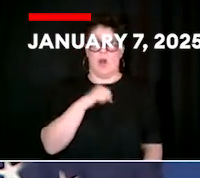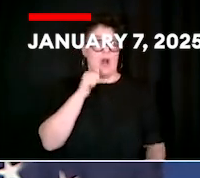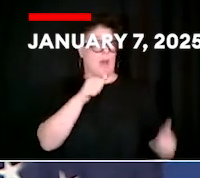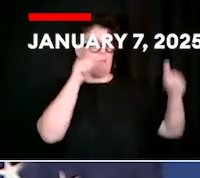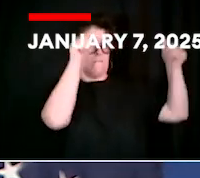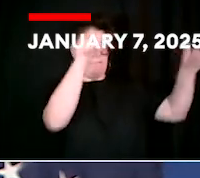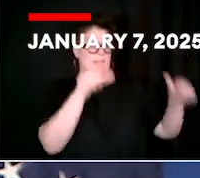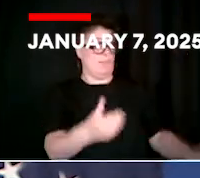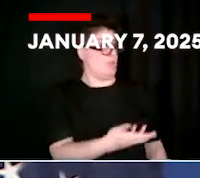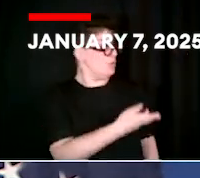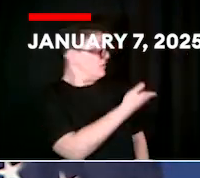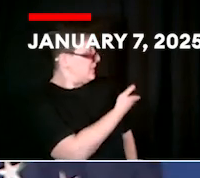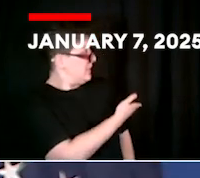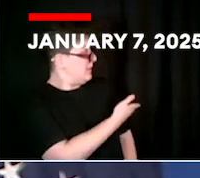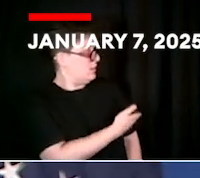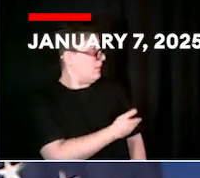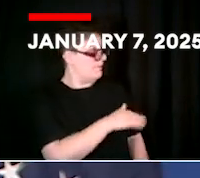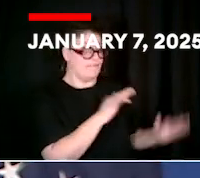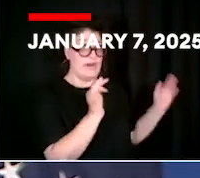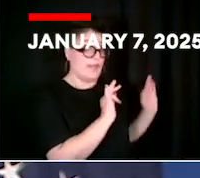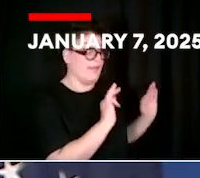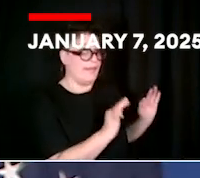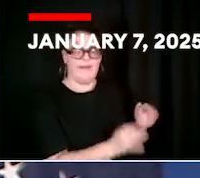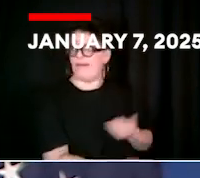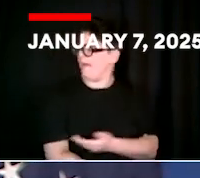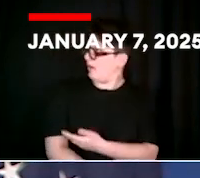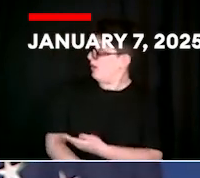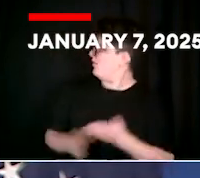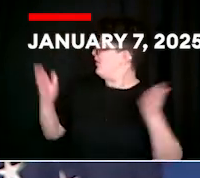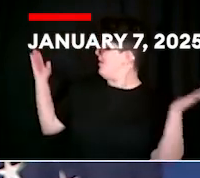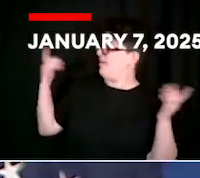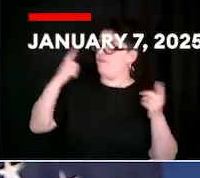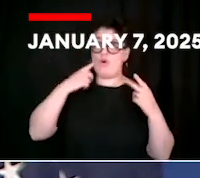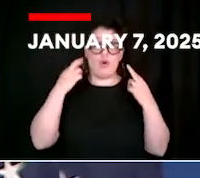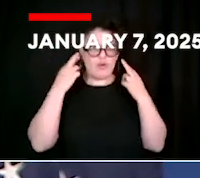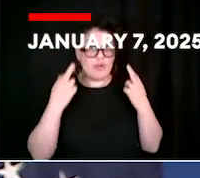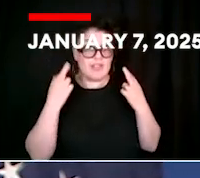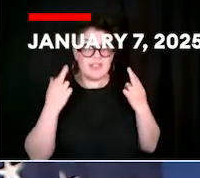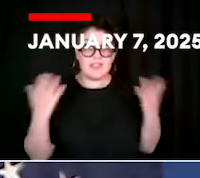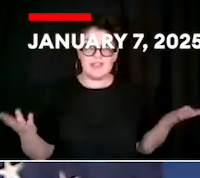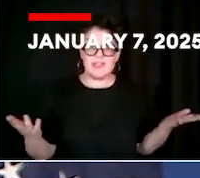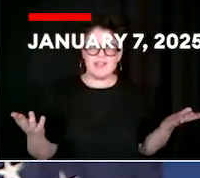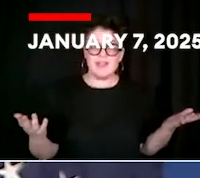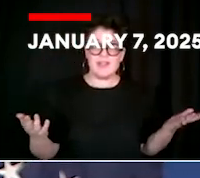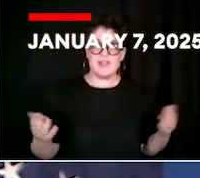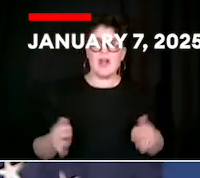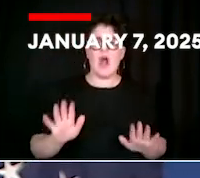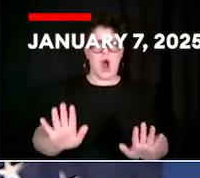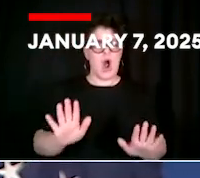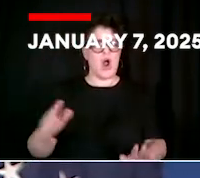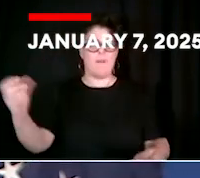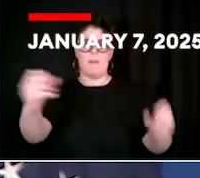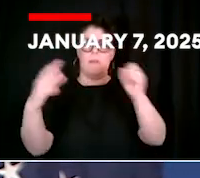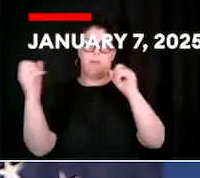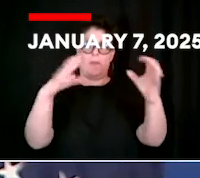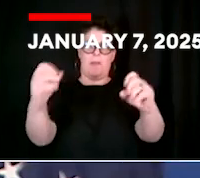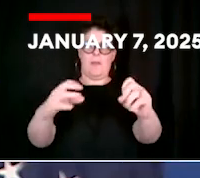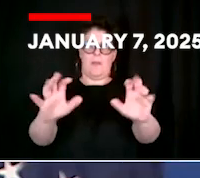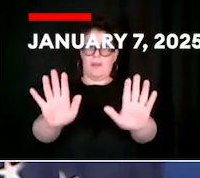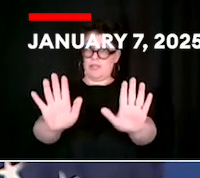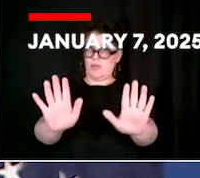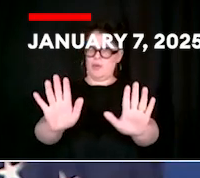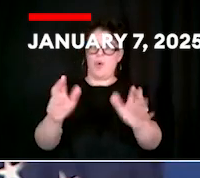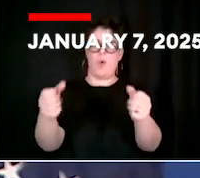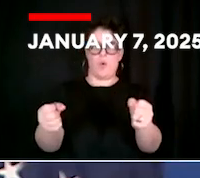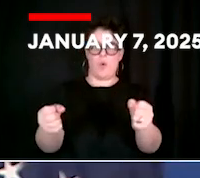nothing. They're up for a reason. Hold on, we got to do one at a time. Hold on. Listen, I'm not going to respond